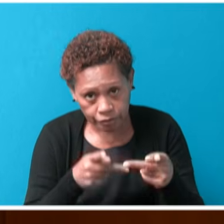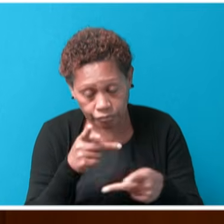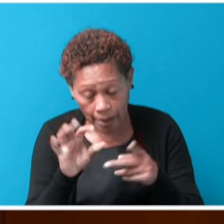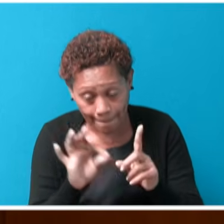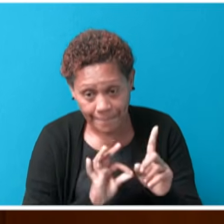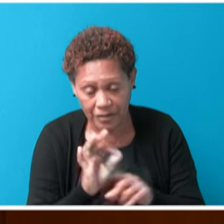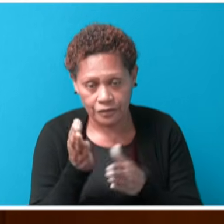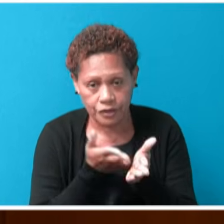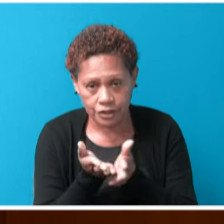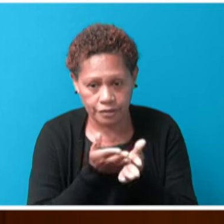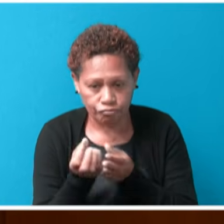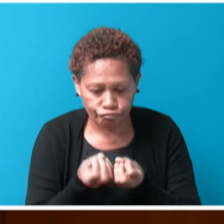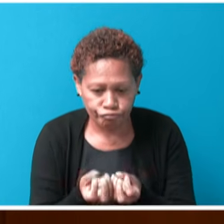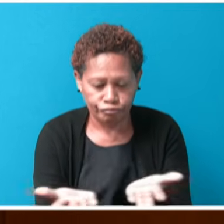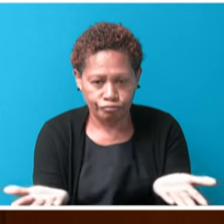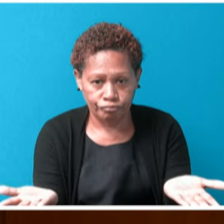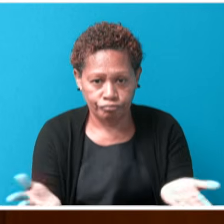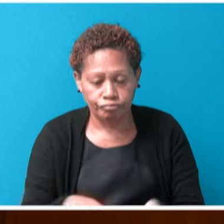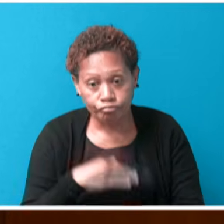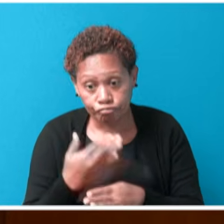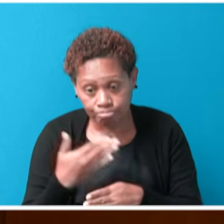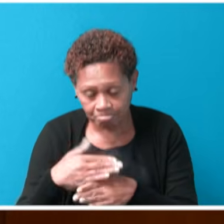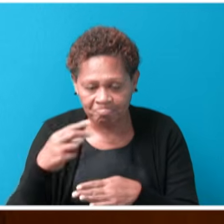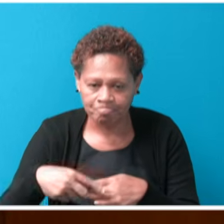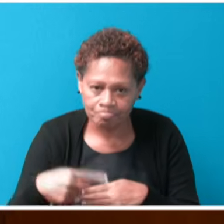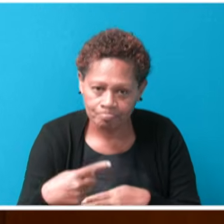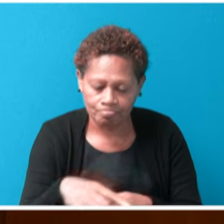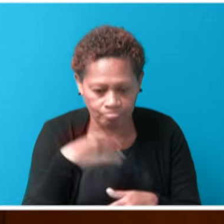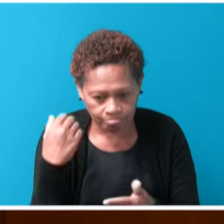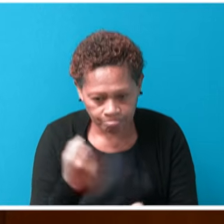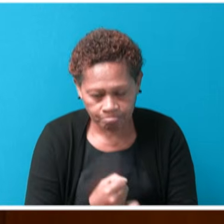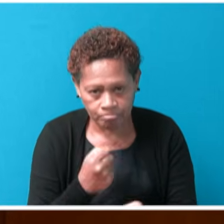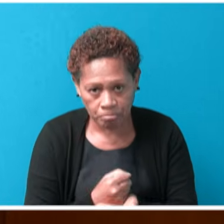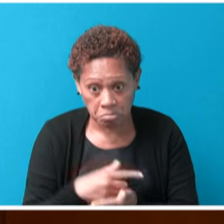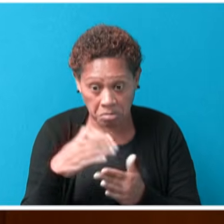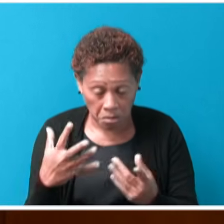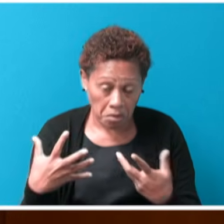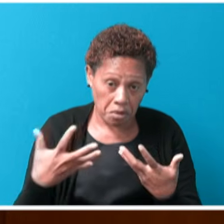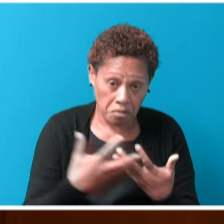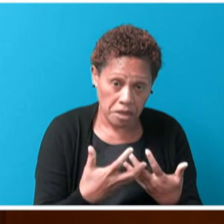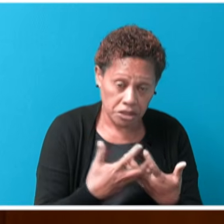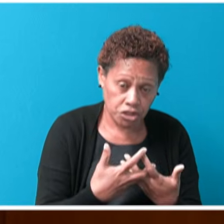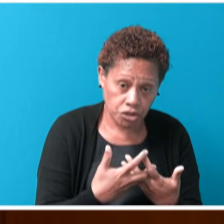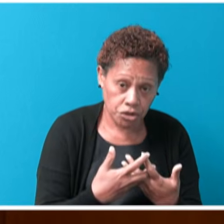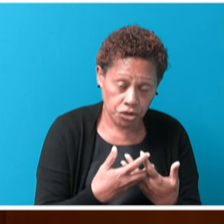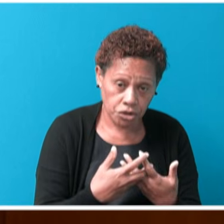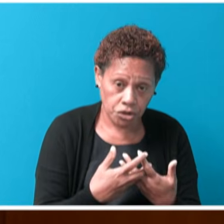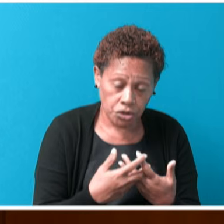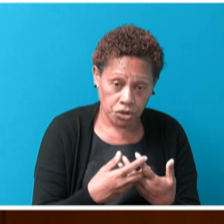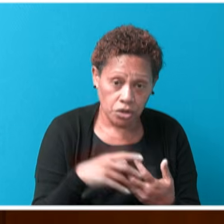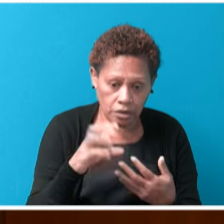delivery. This framework, Mr. Speaker, sir, will ensure alignment with national priorities, clear